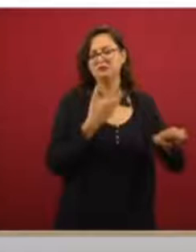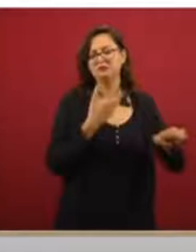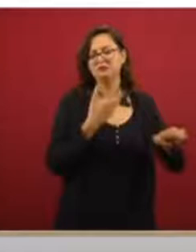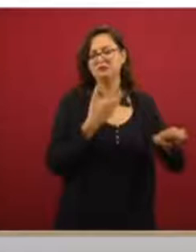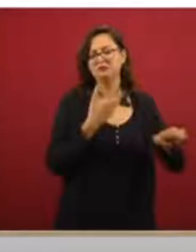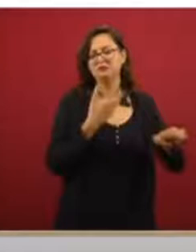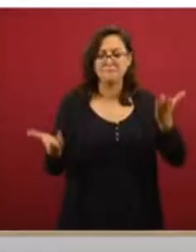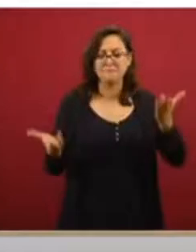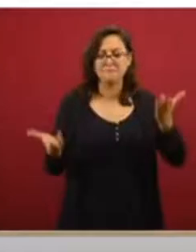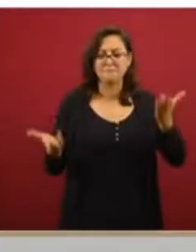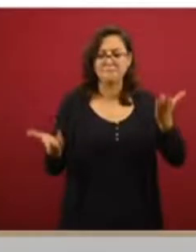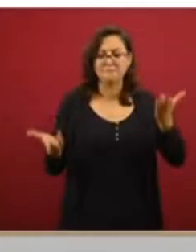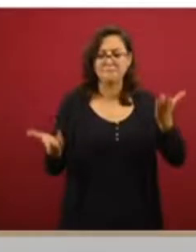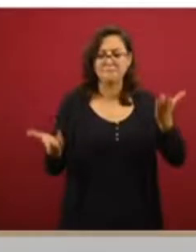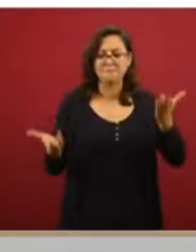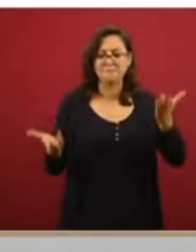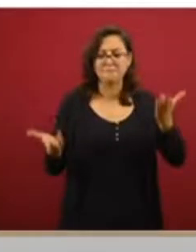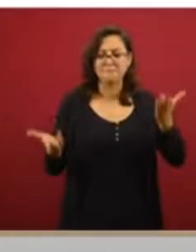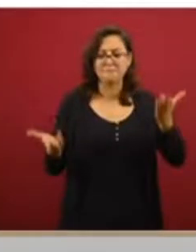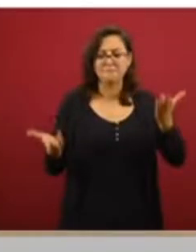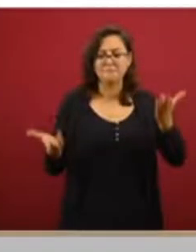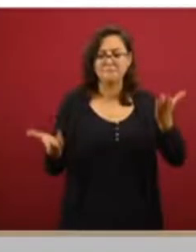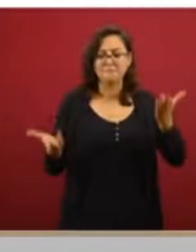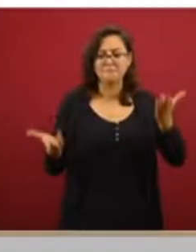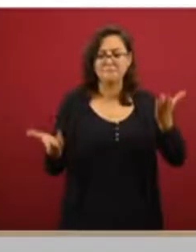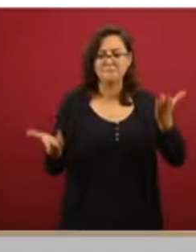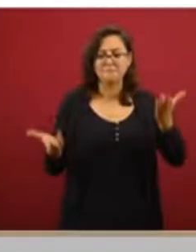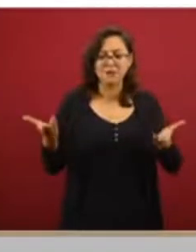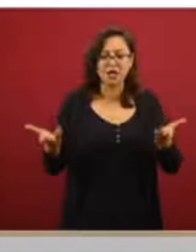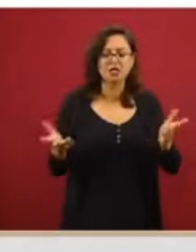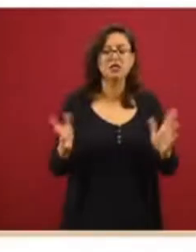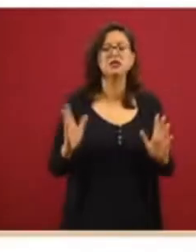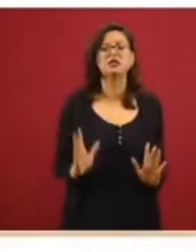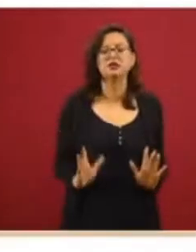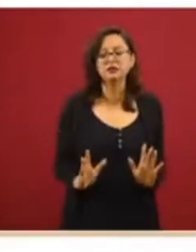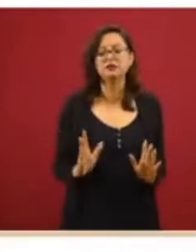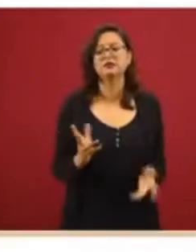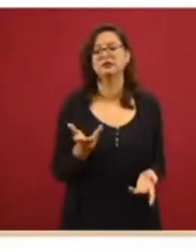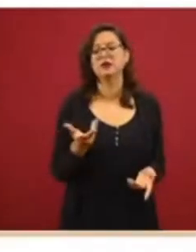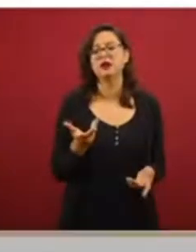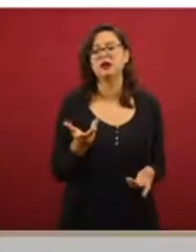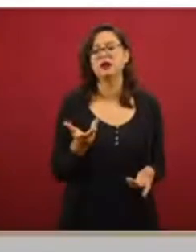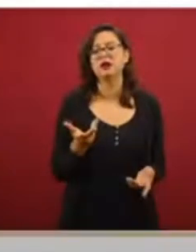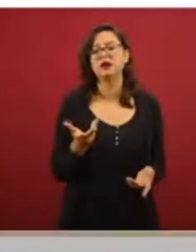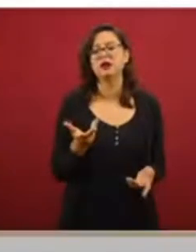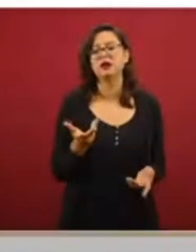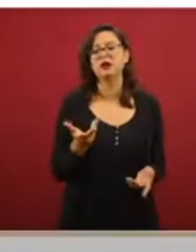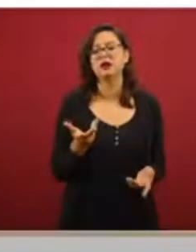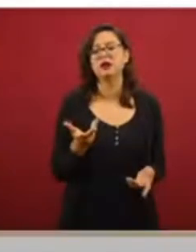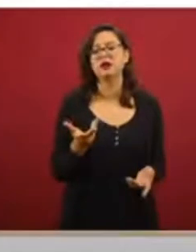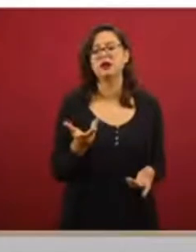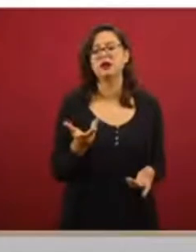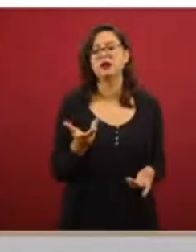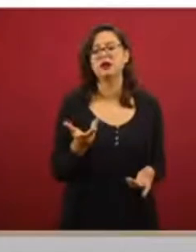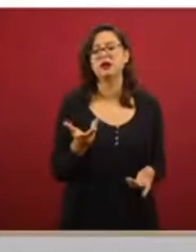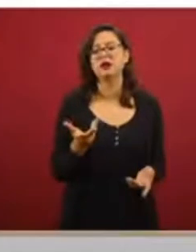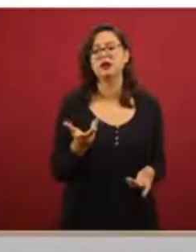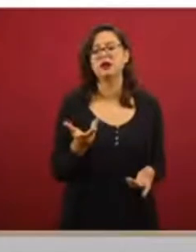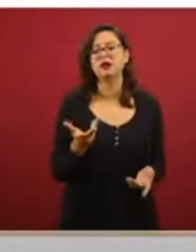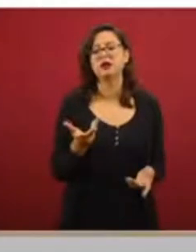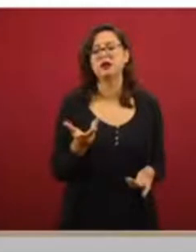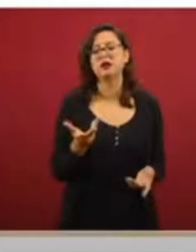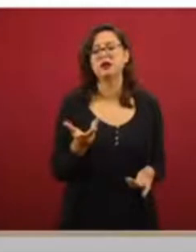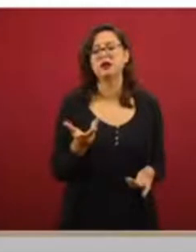federative areas. Lo que depende y ha variado de acuerdo a la intensidad epidémica. And that is varied according to